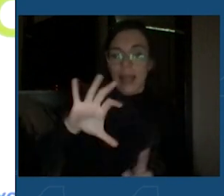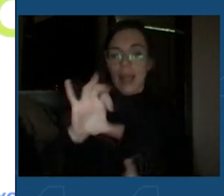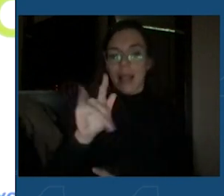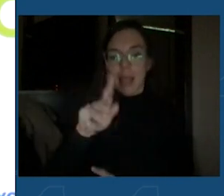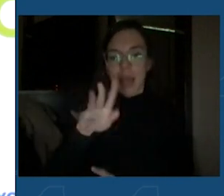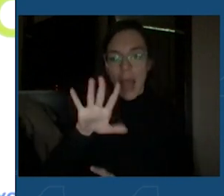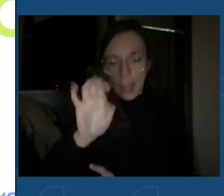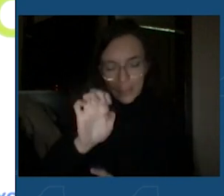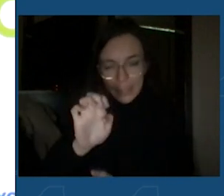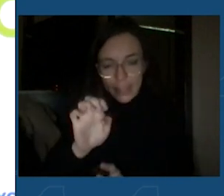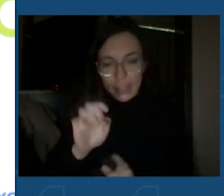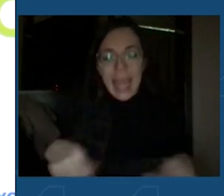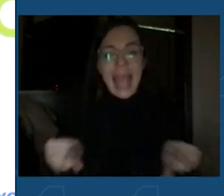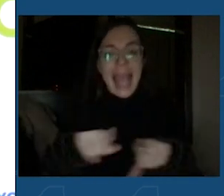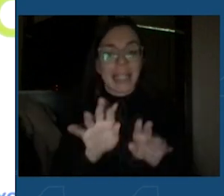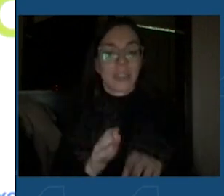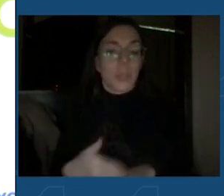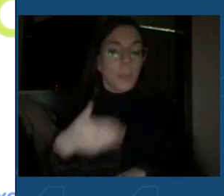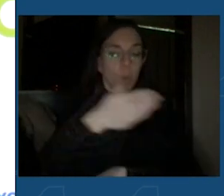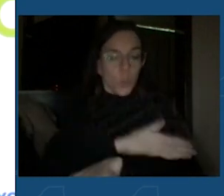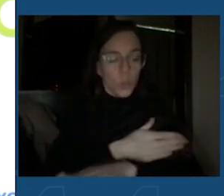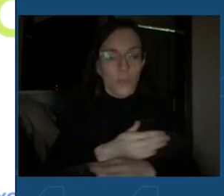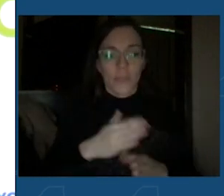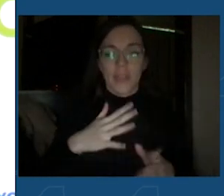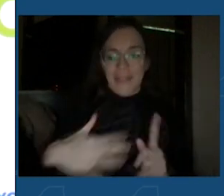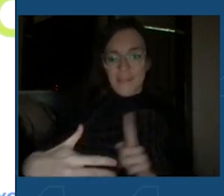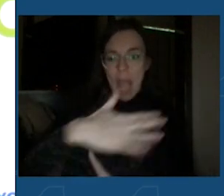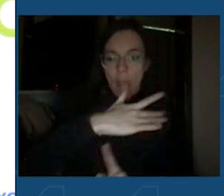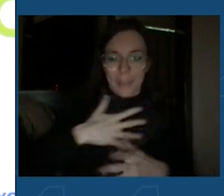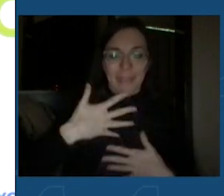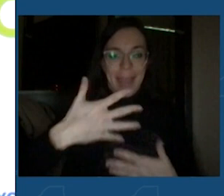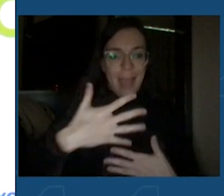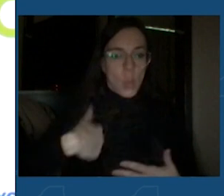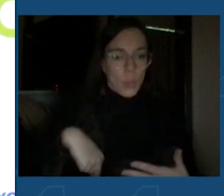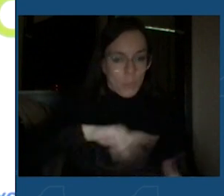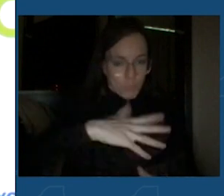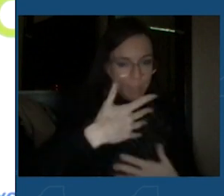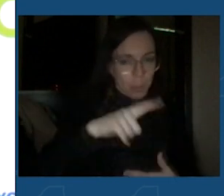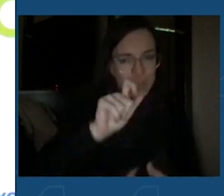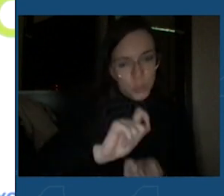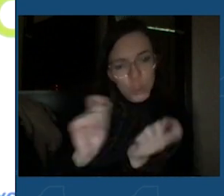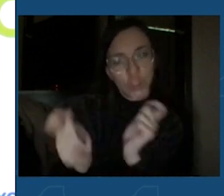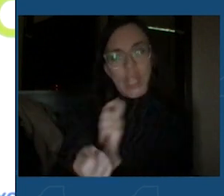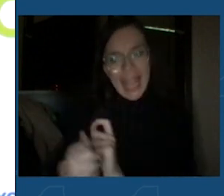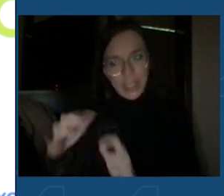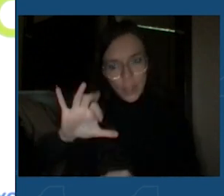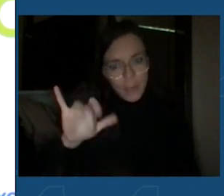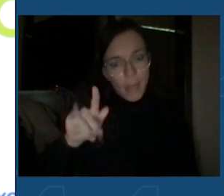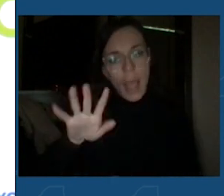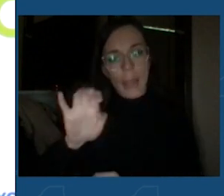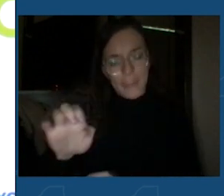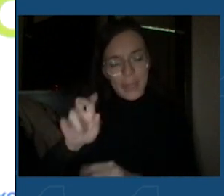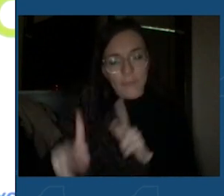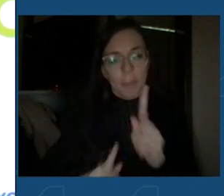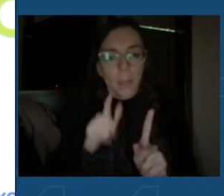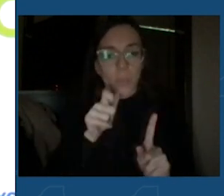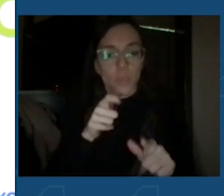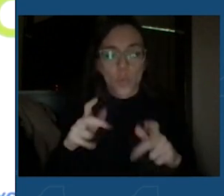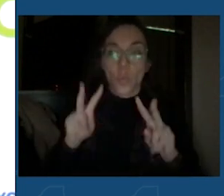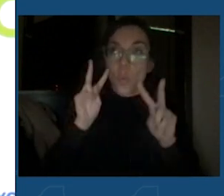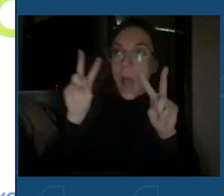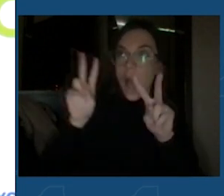the environment and the air we breathe, we need to change the climate of those who watch buildings go up and their futures go